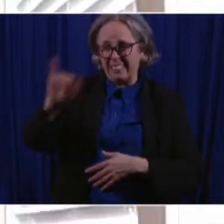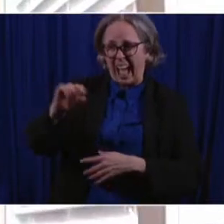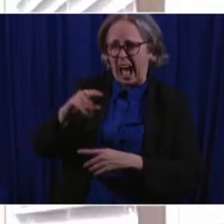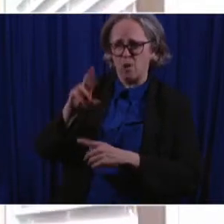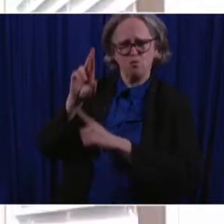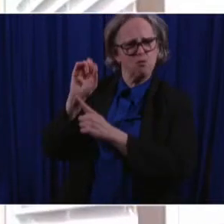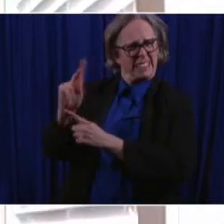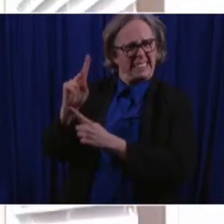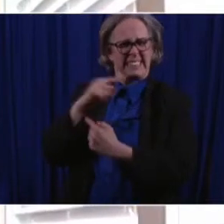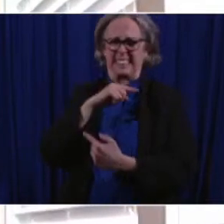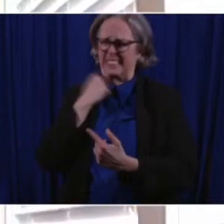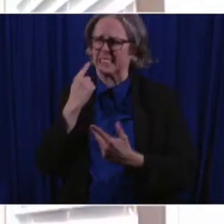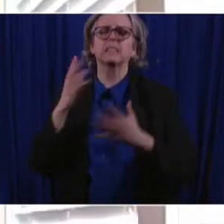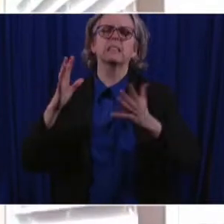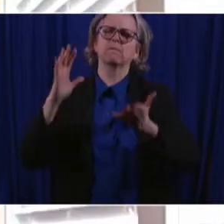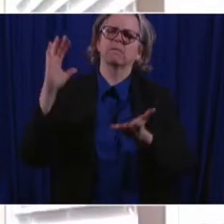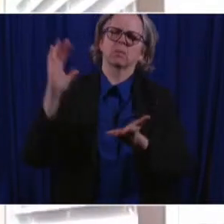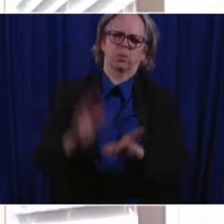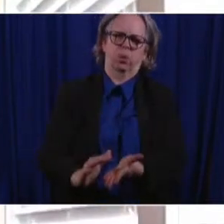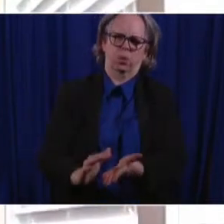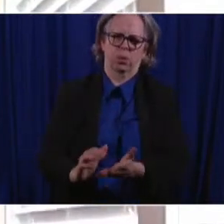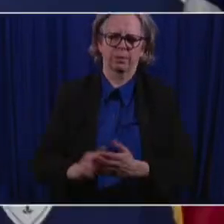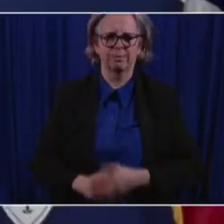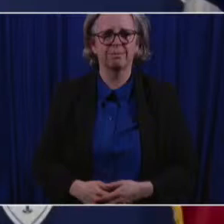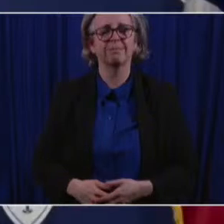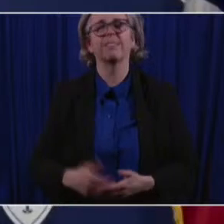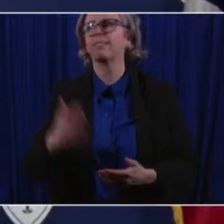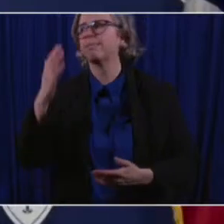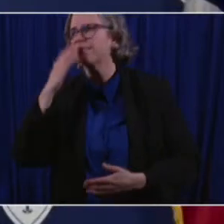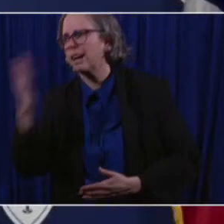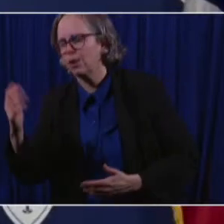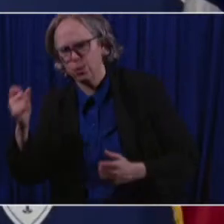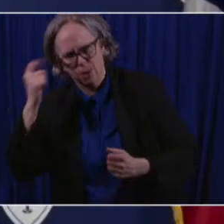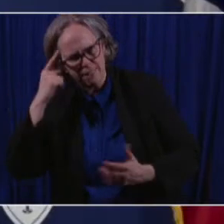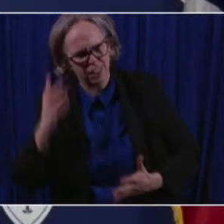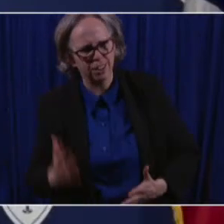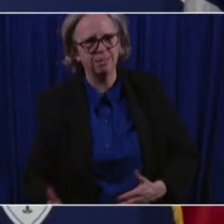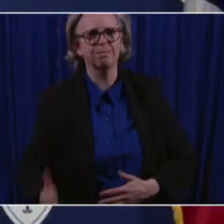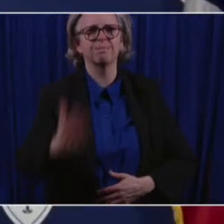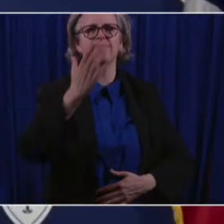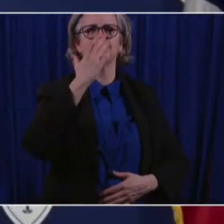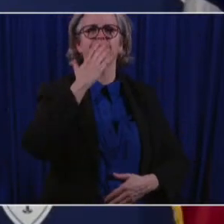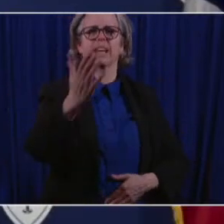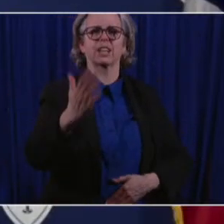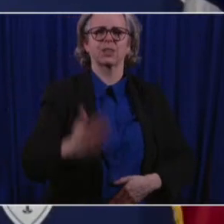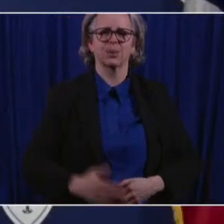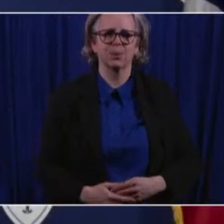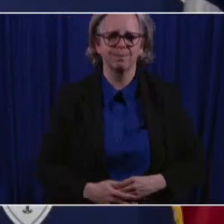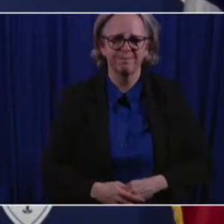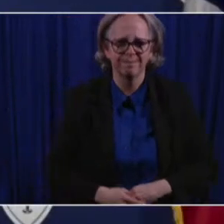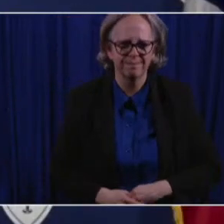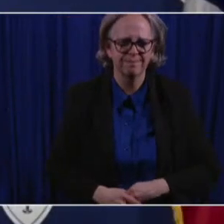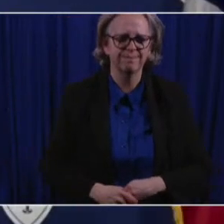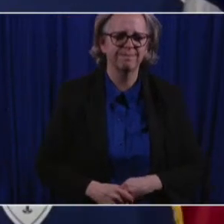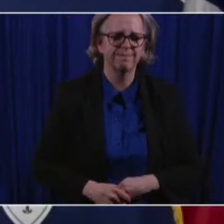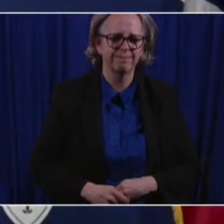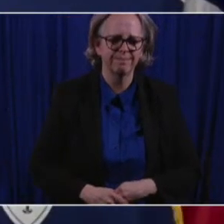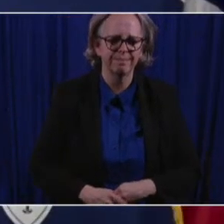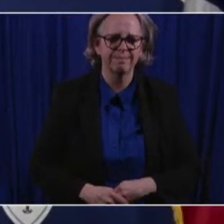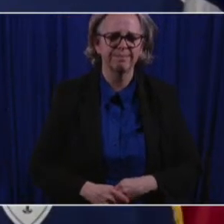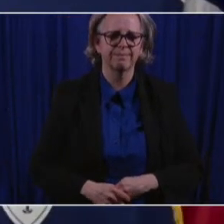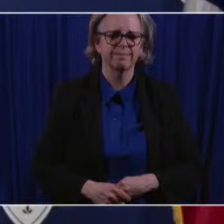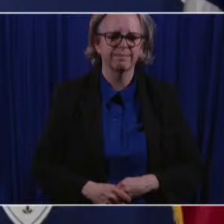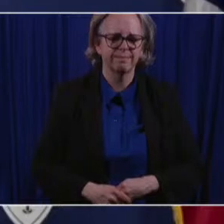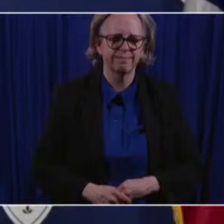vaccine. Thank you, Governor. Doctor, thank you very much. As the health commissioner just talked about, we're starting to see